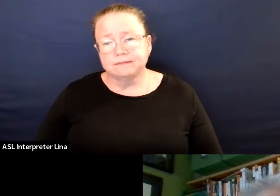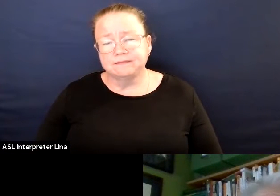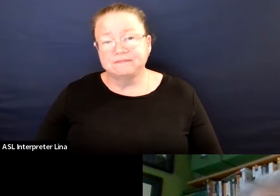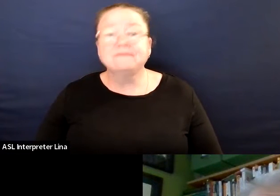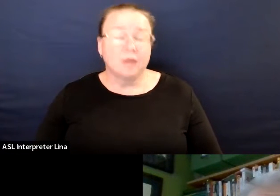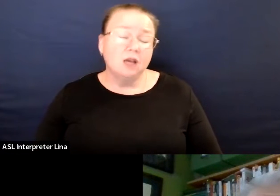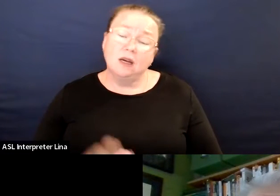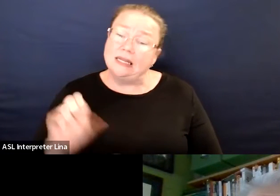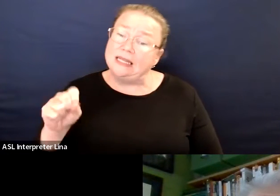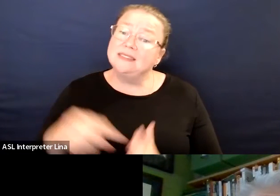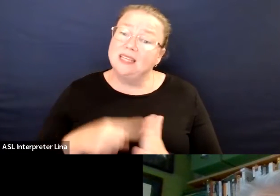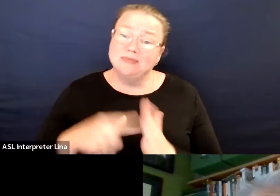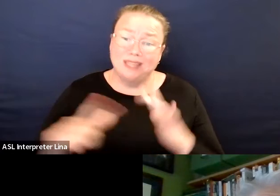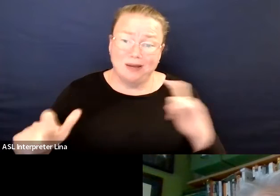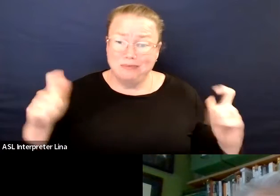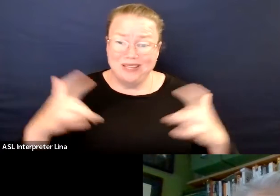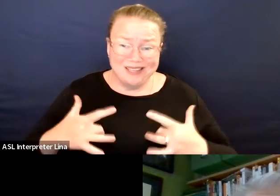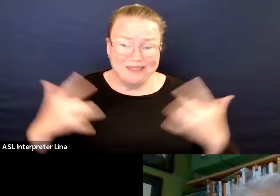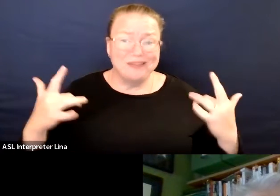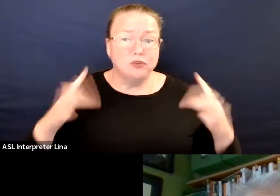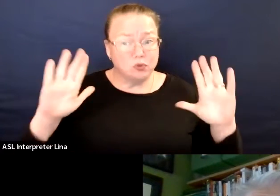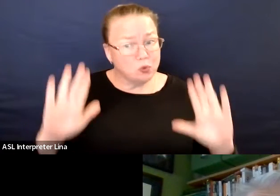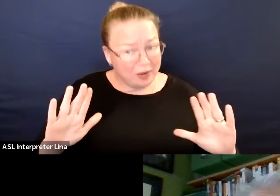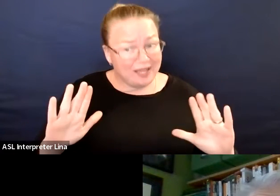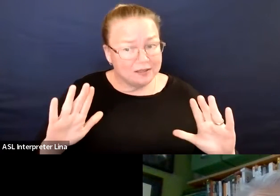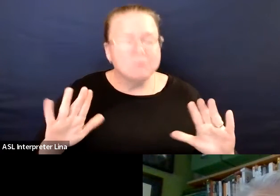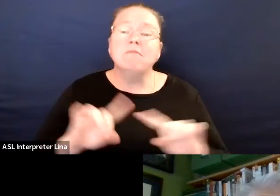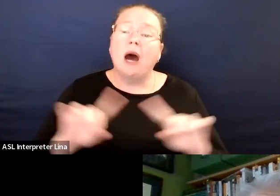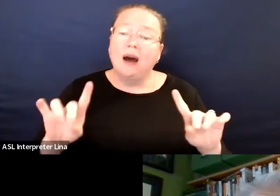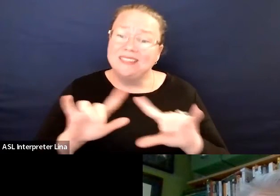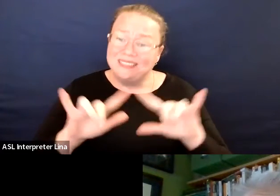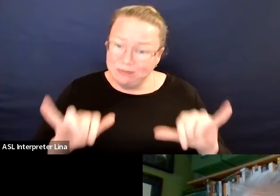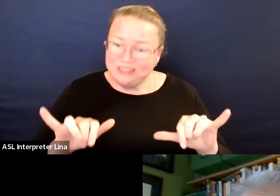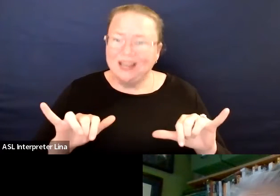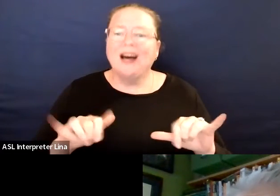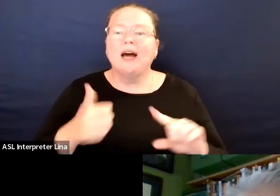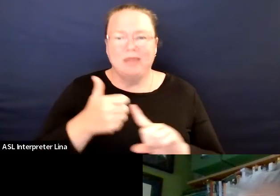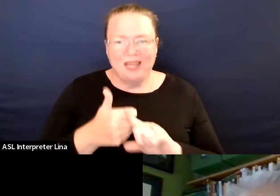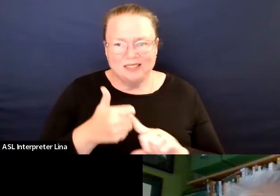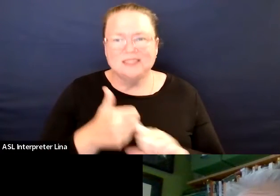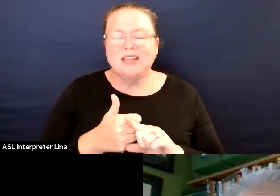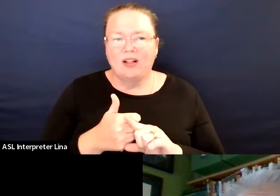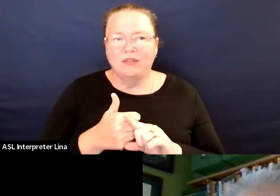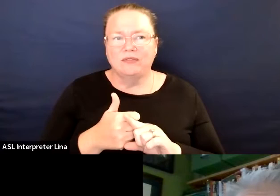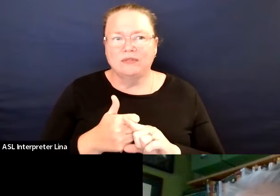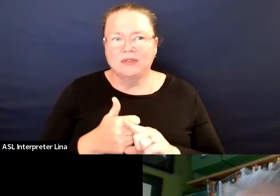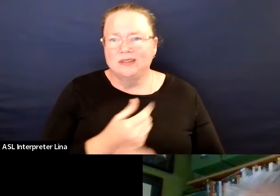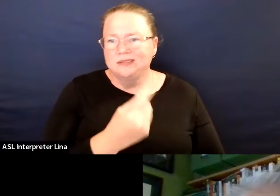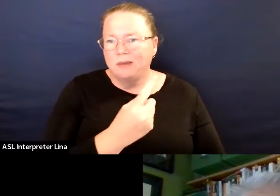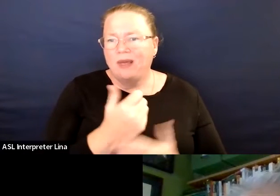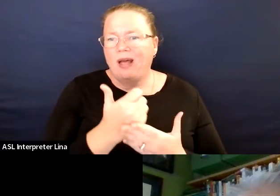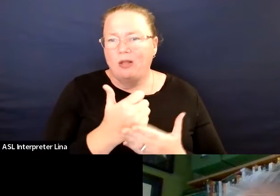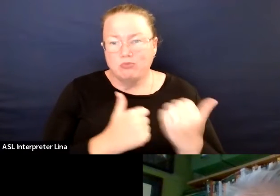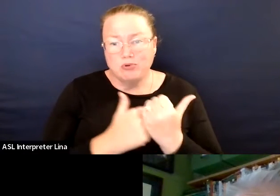Yes, I mean, sometimes a big event is great, but it's also a vehicle in itself to promote the other things